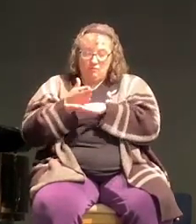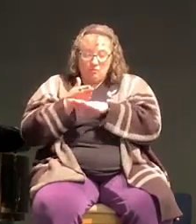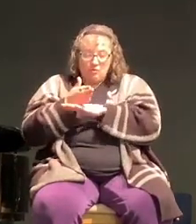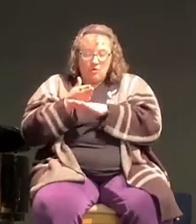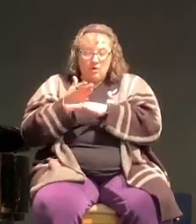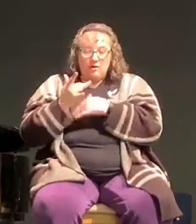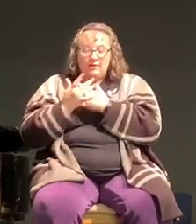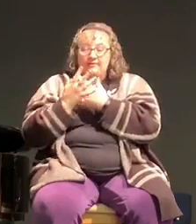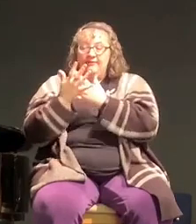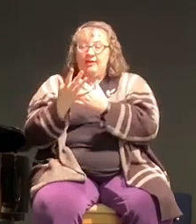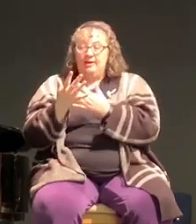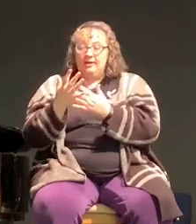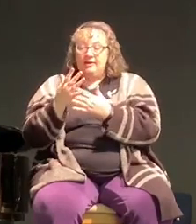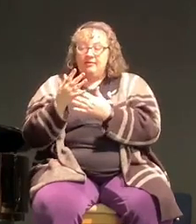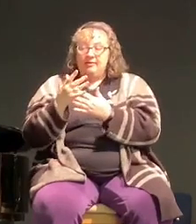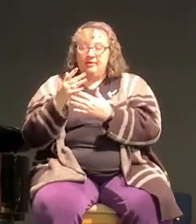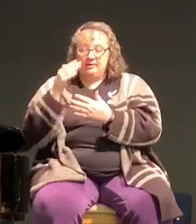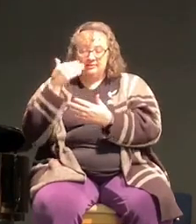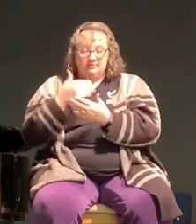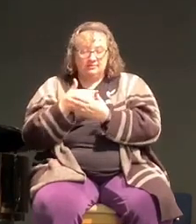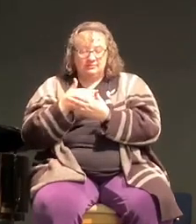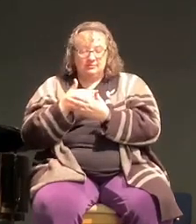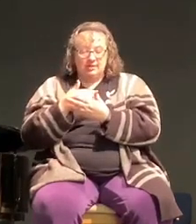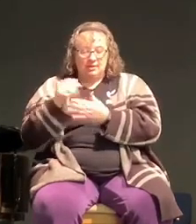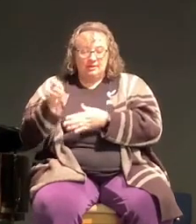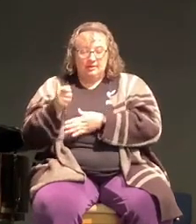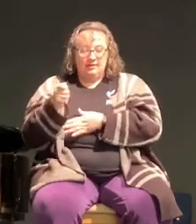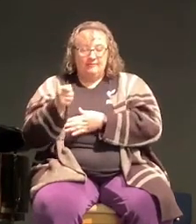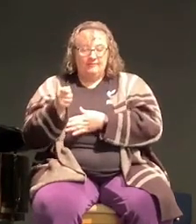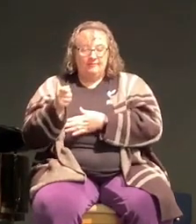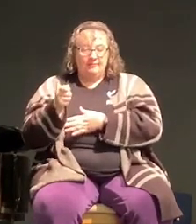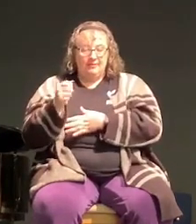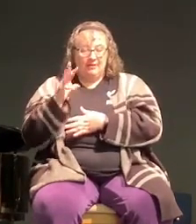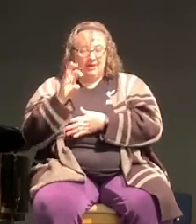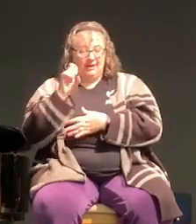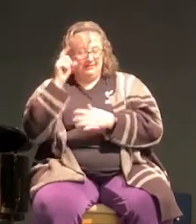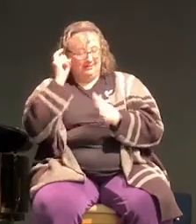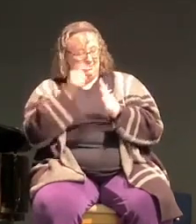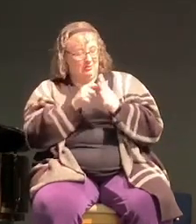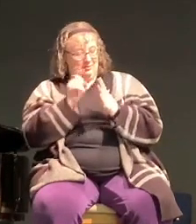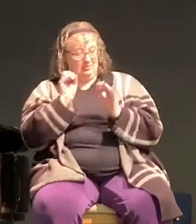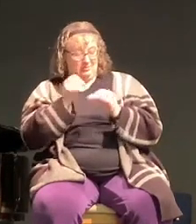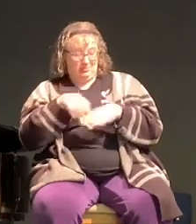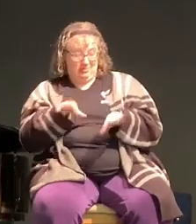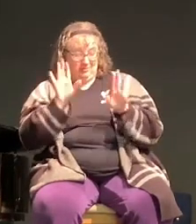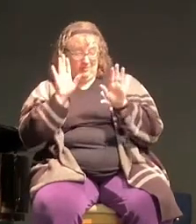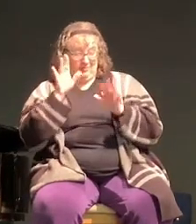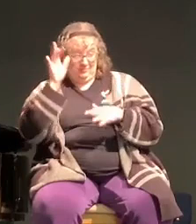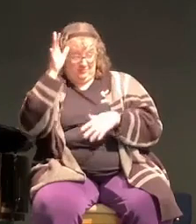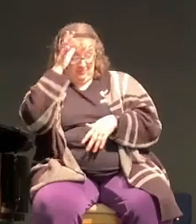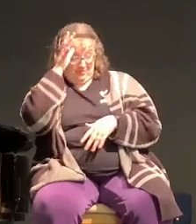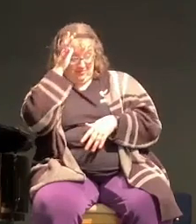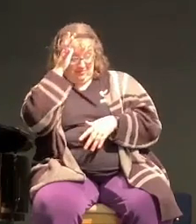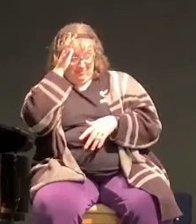up, Isaac notices that there is no sacrifice. And he looks at him and he says, "Father,